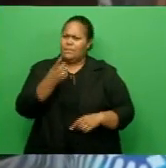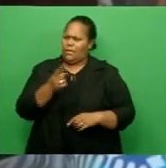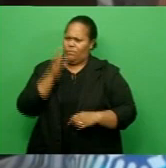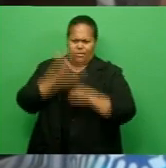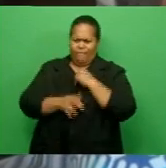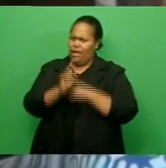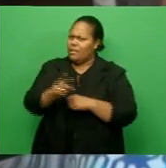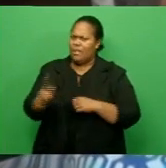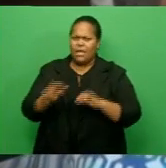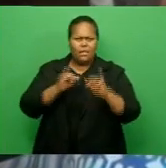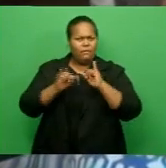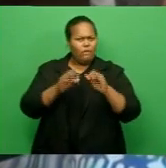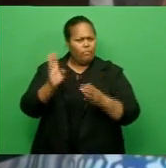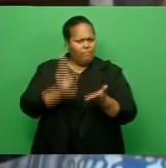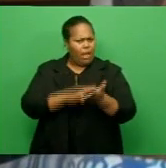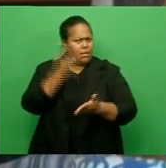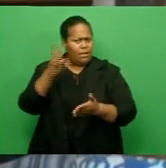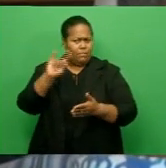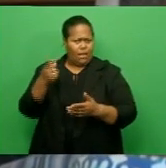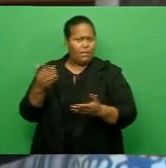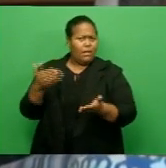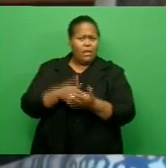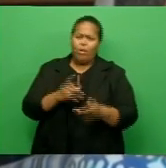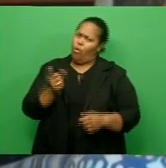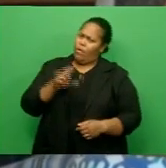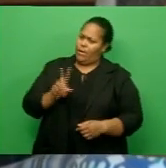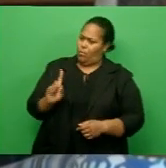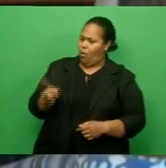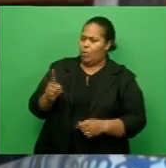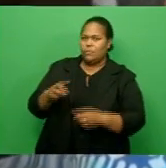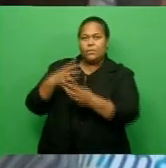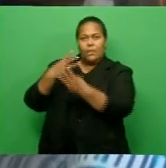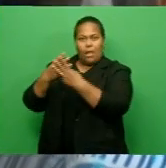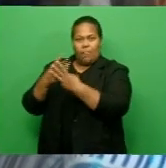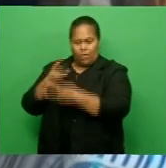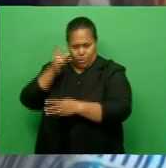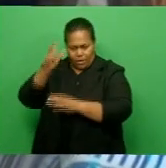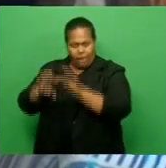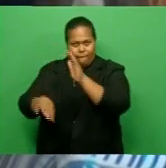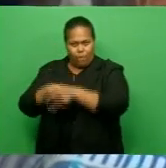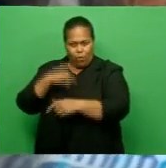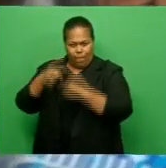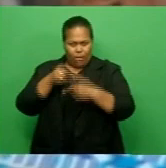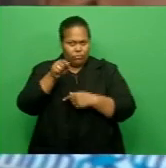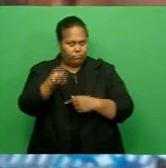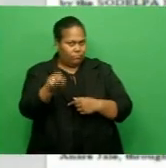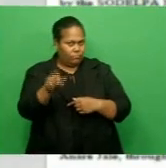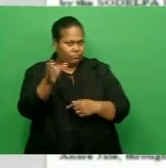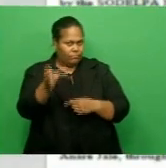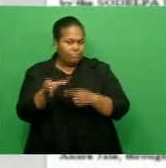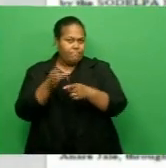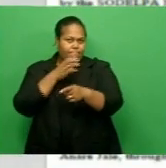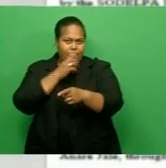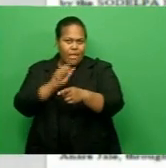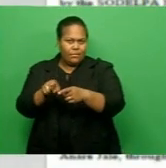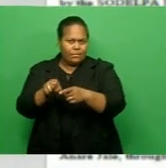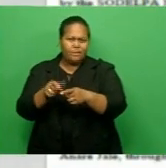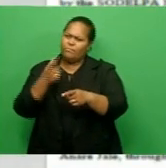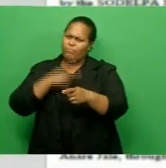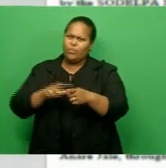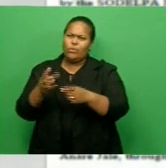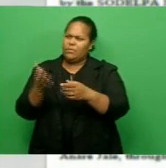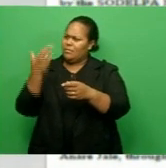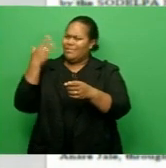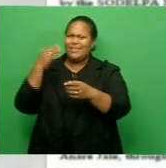Monday, but adds that he had already warned SODELPA to be wary of the MP after he was implicated in the Ngono Vinaka